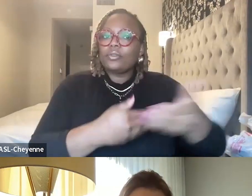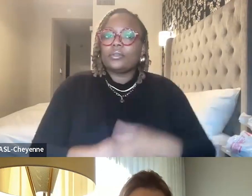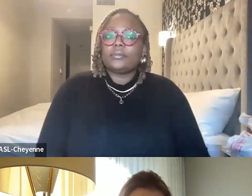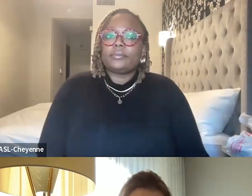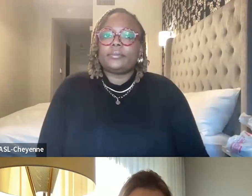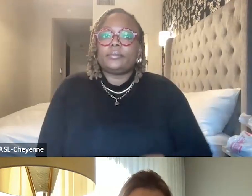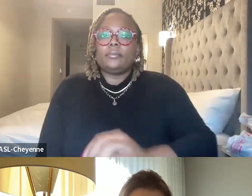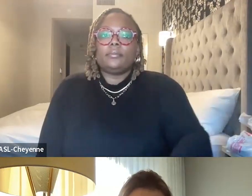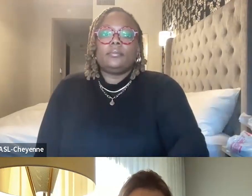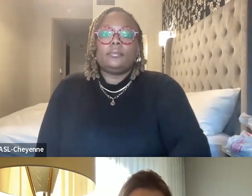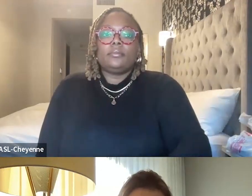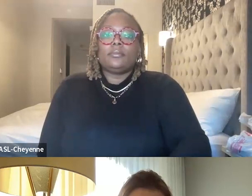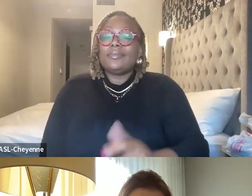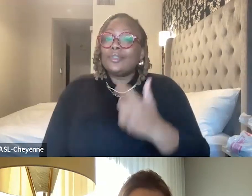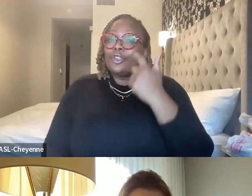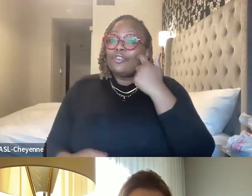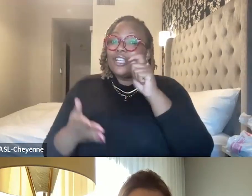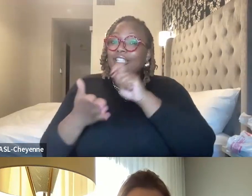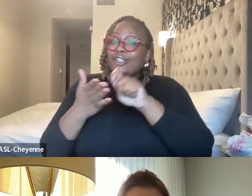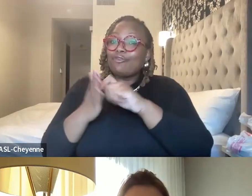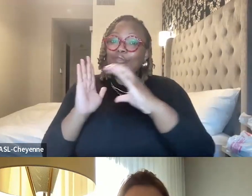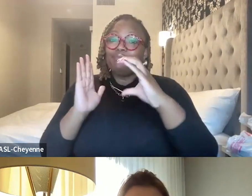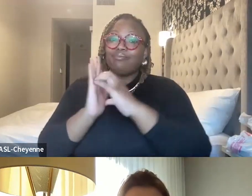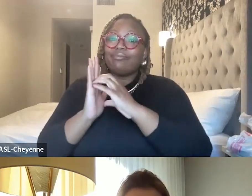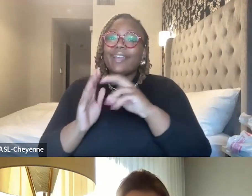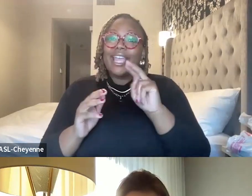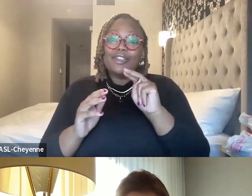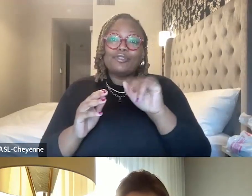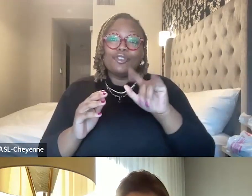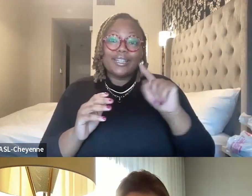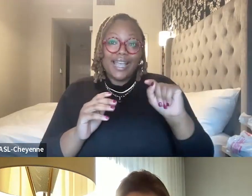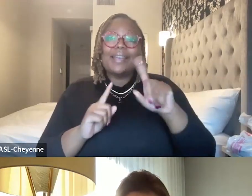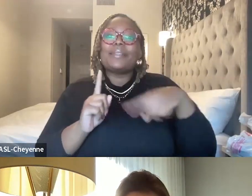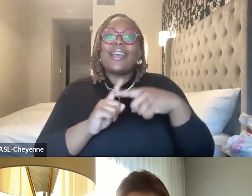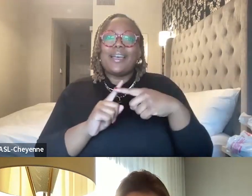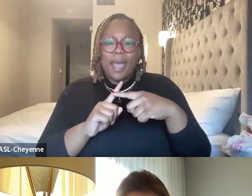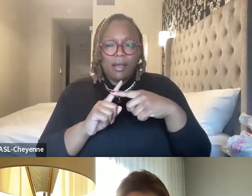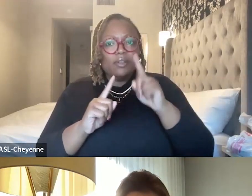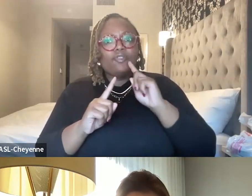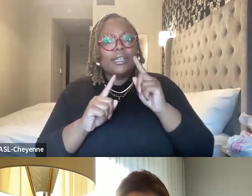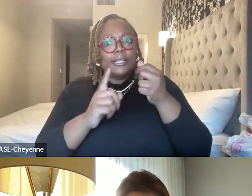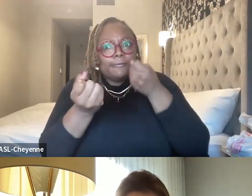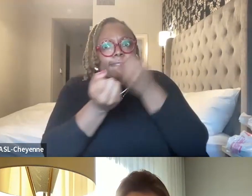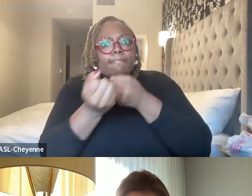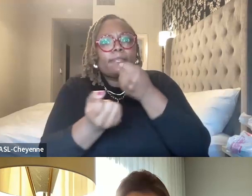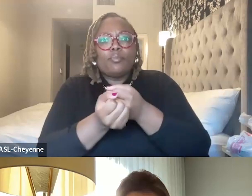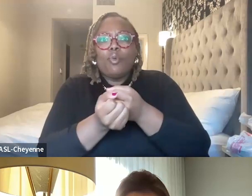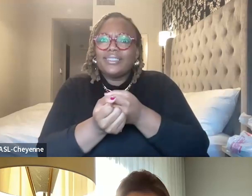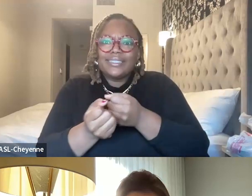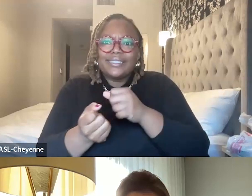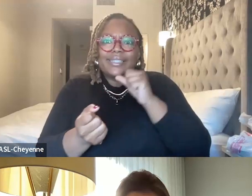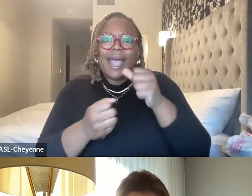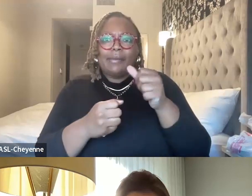you recently wrote, like, I think an editorial for the New York Times earlier this fall about the push to decriminalize abortion across Latin America using